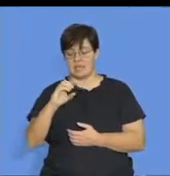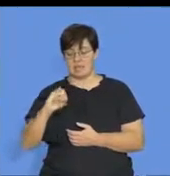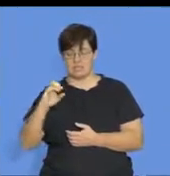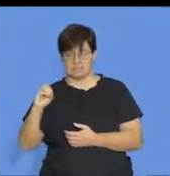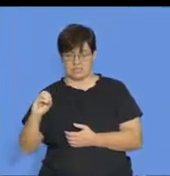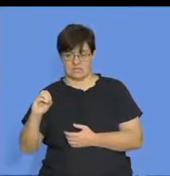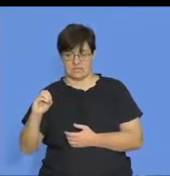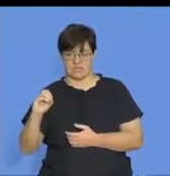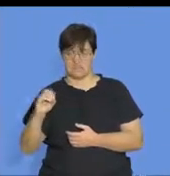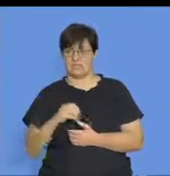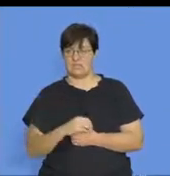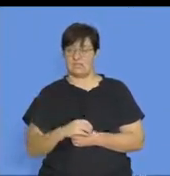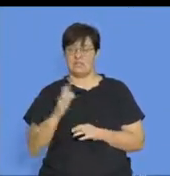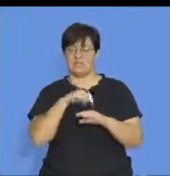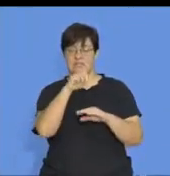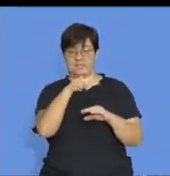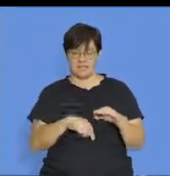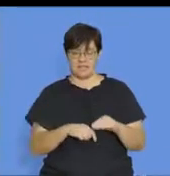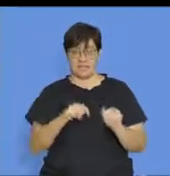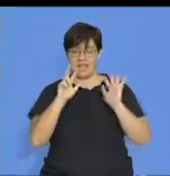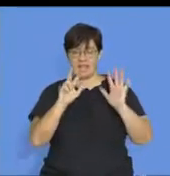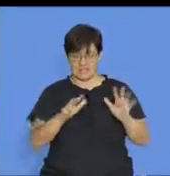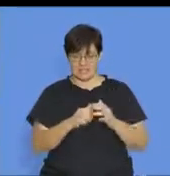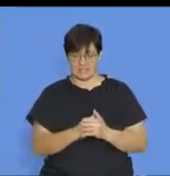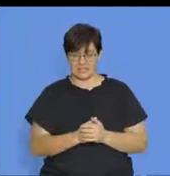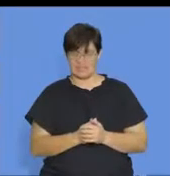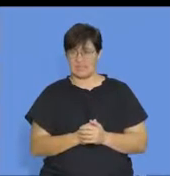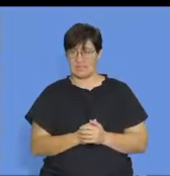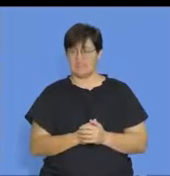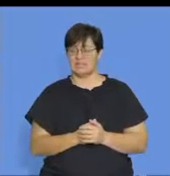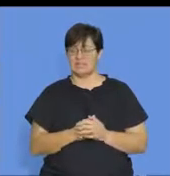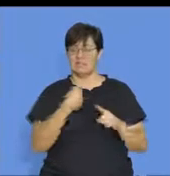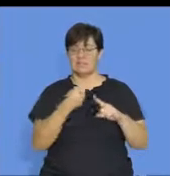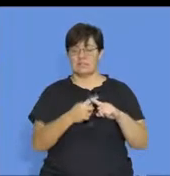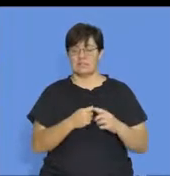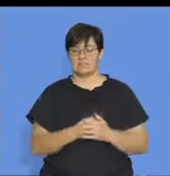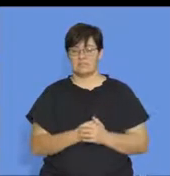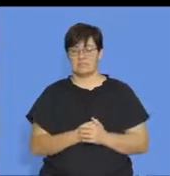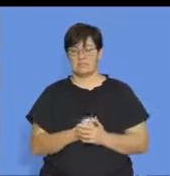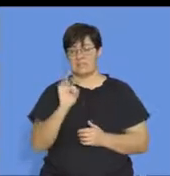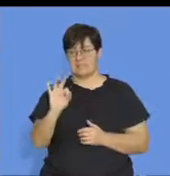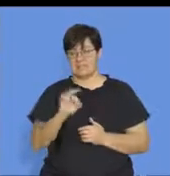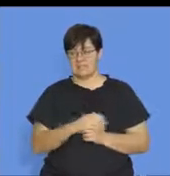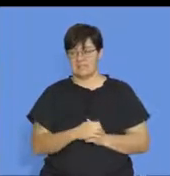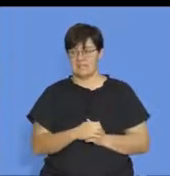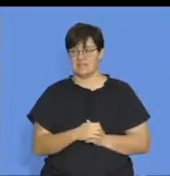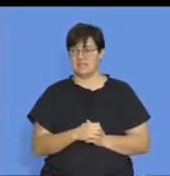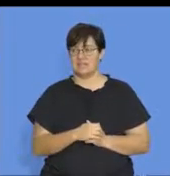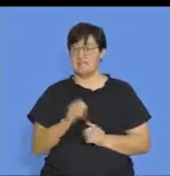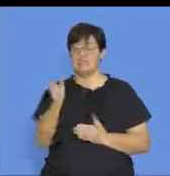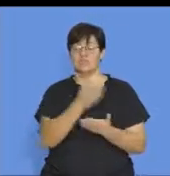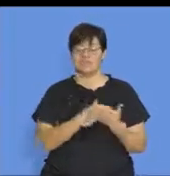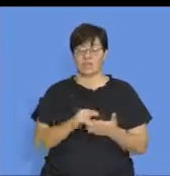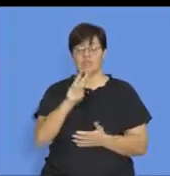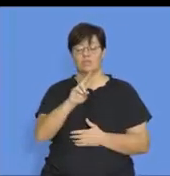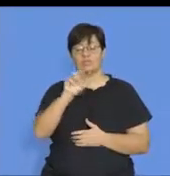696,000, okay, divide by 8, right, times 3. And her share is